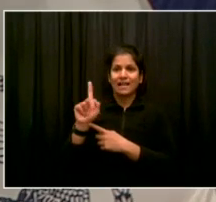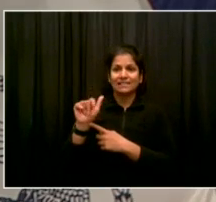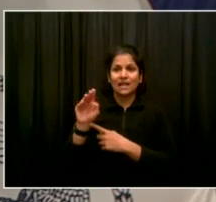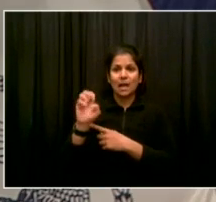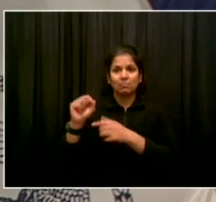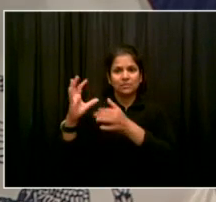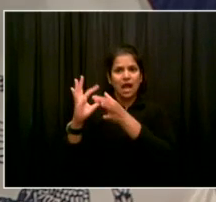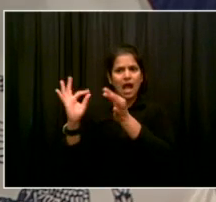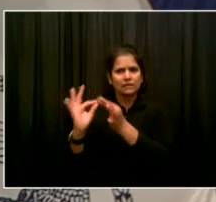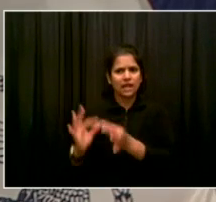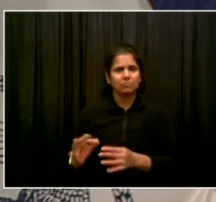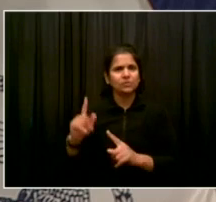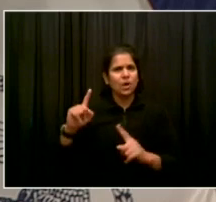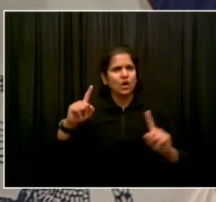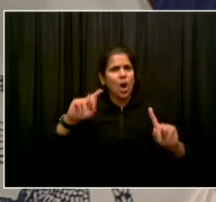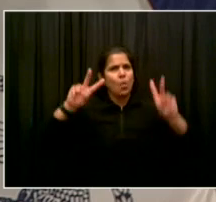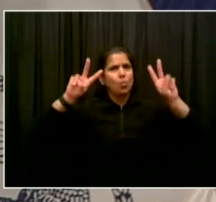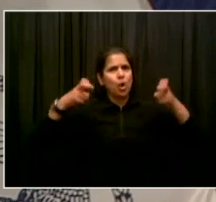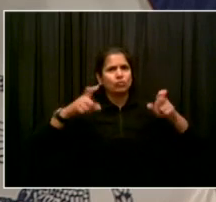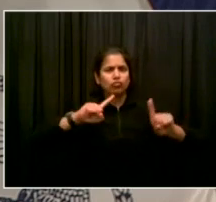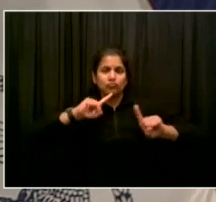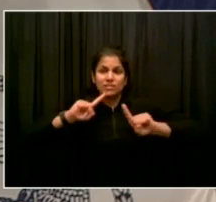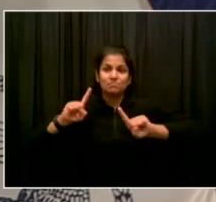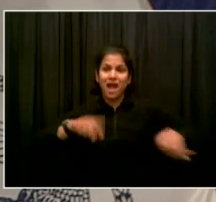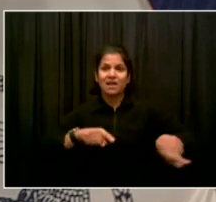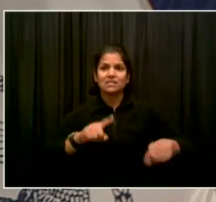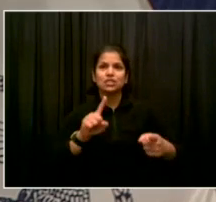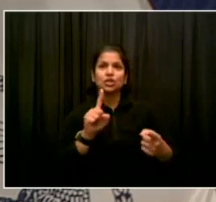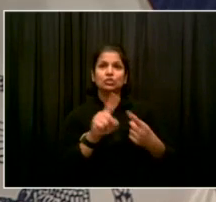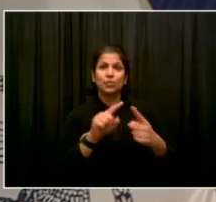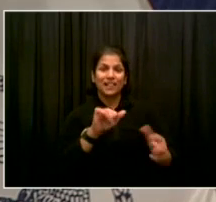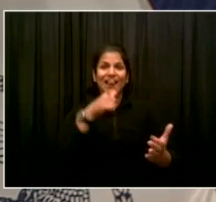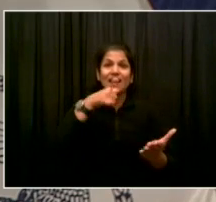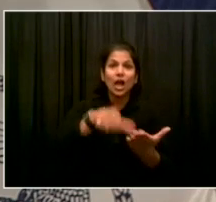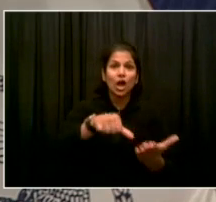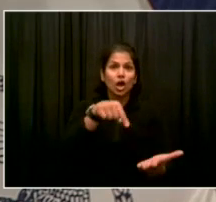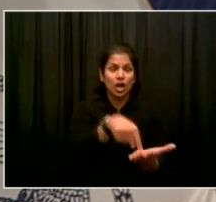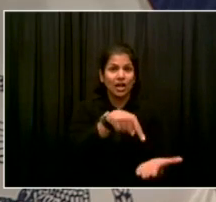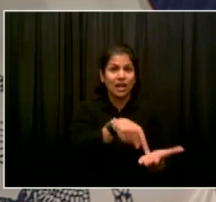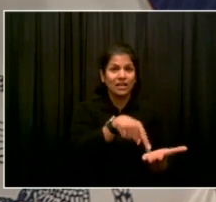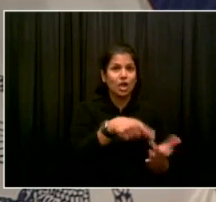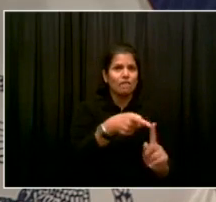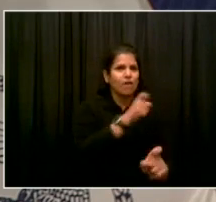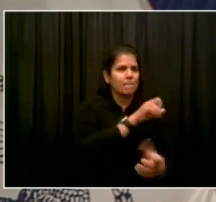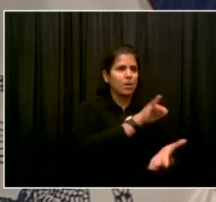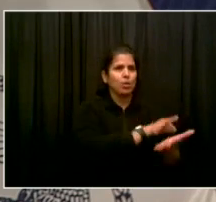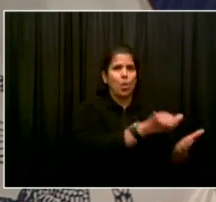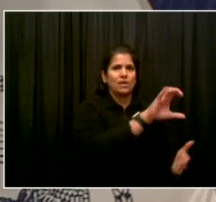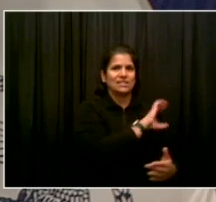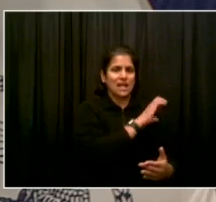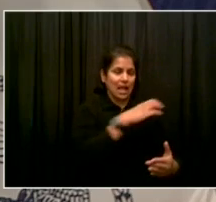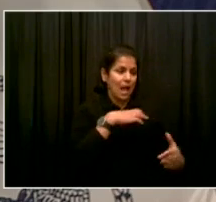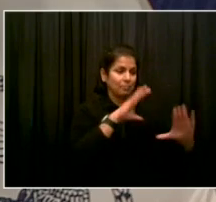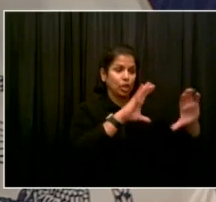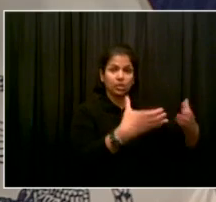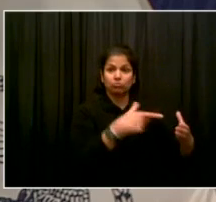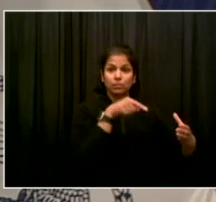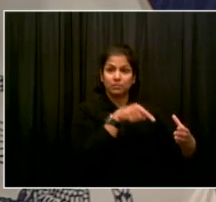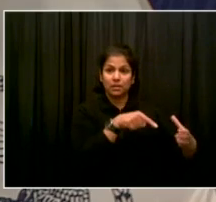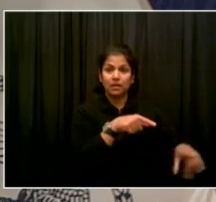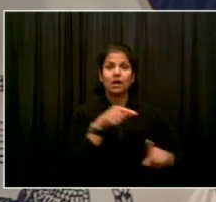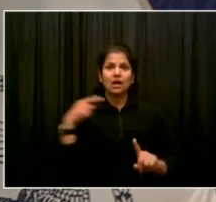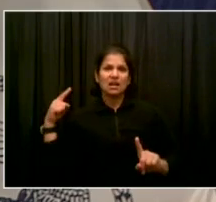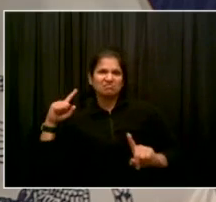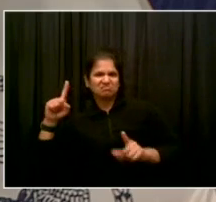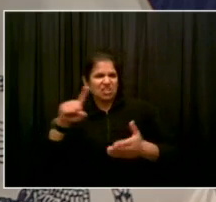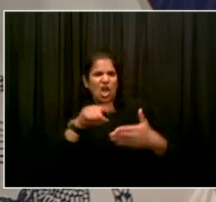a group of incoming council members, essentially challenging his desire to use this form of,